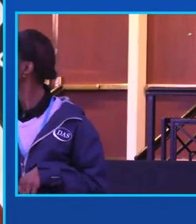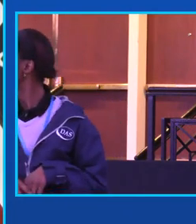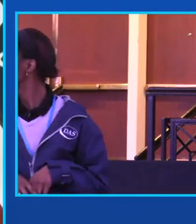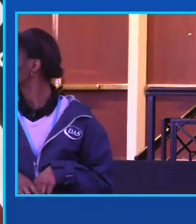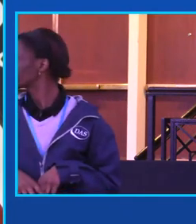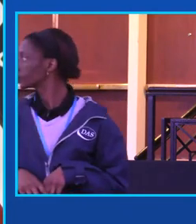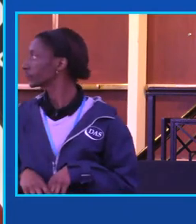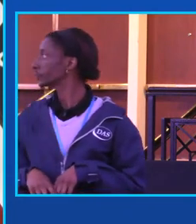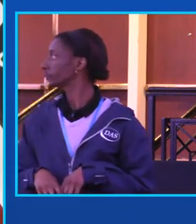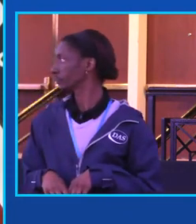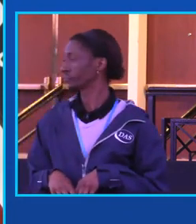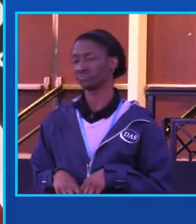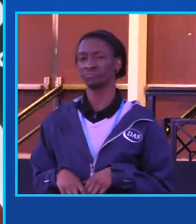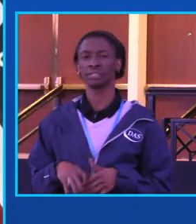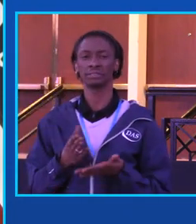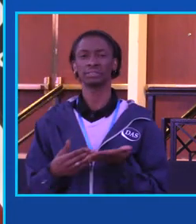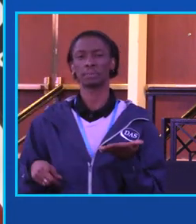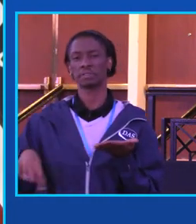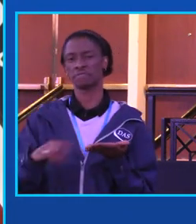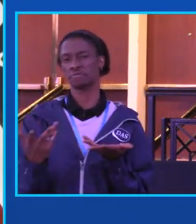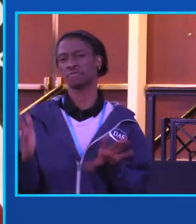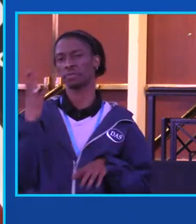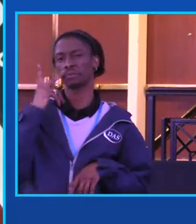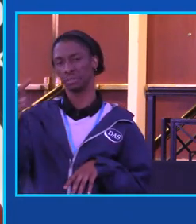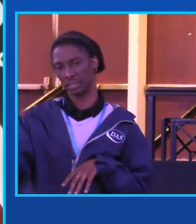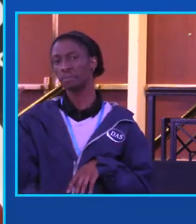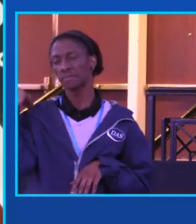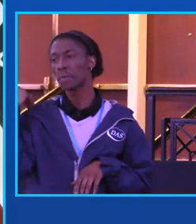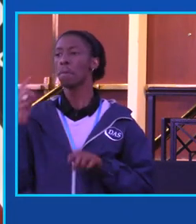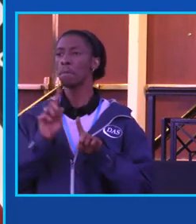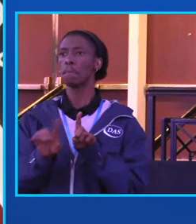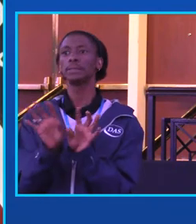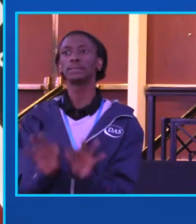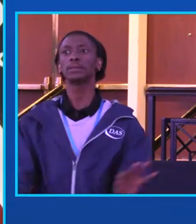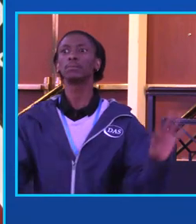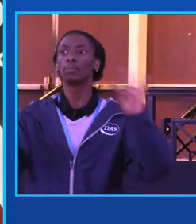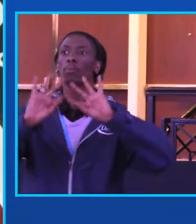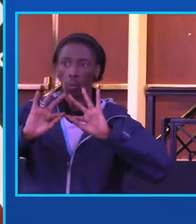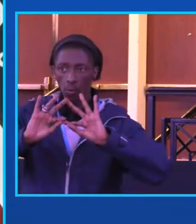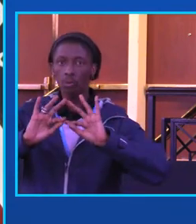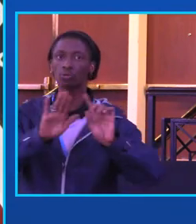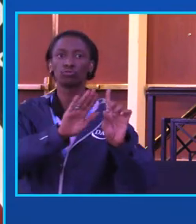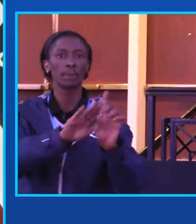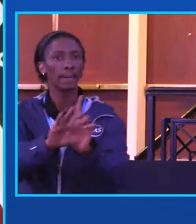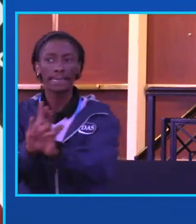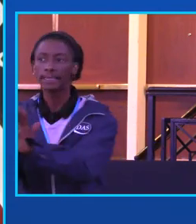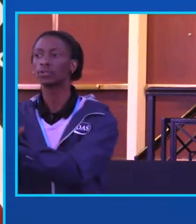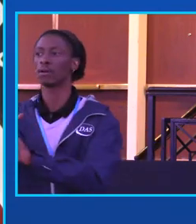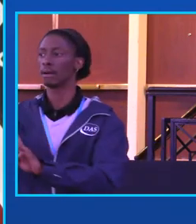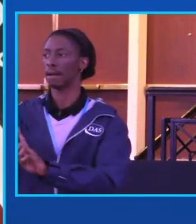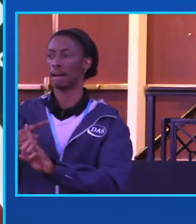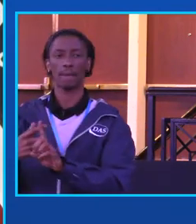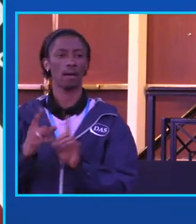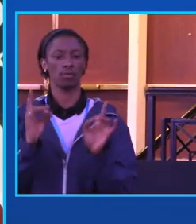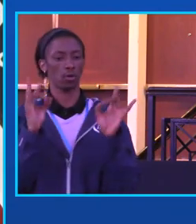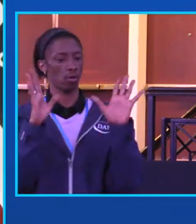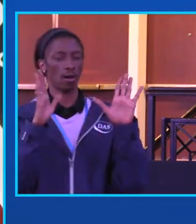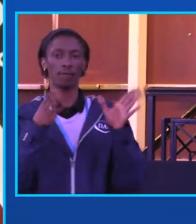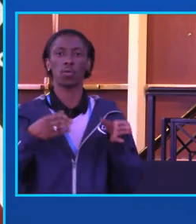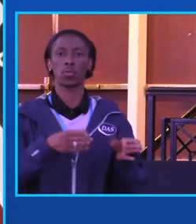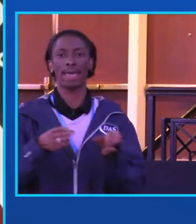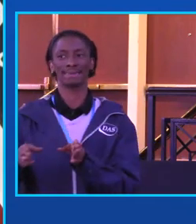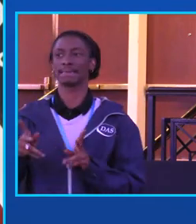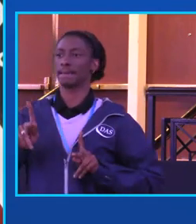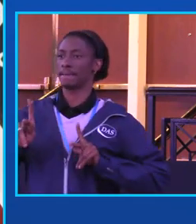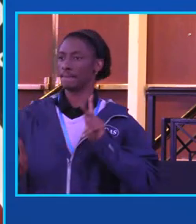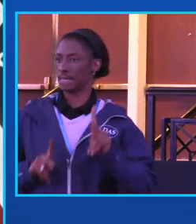will be familiar to some of you, but it is important reminder of the incredible ways people have